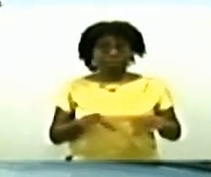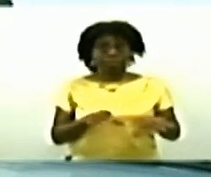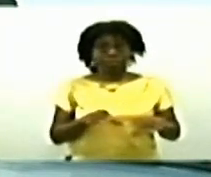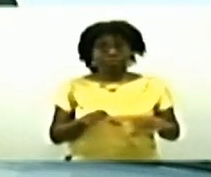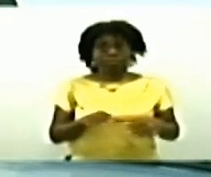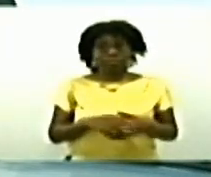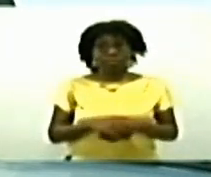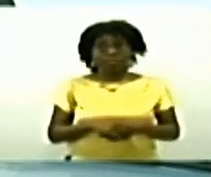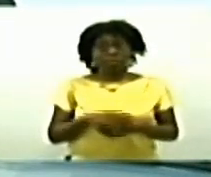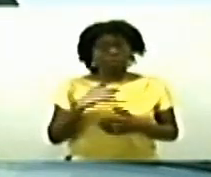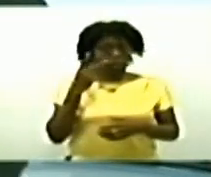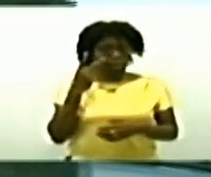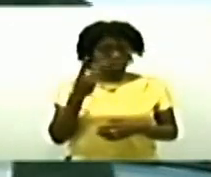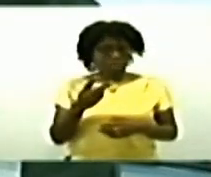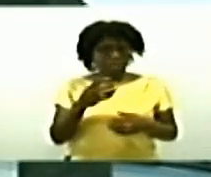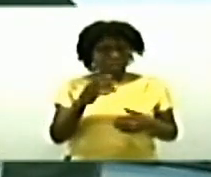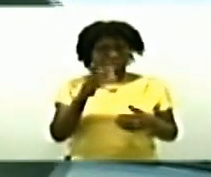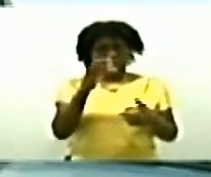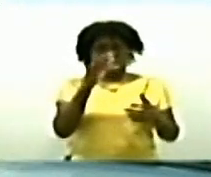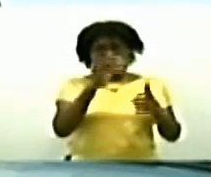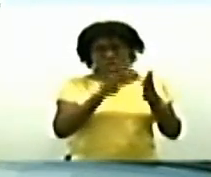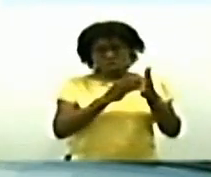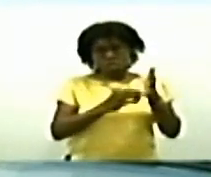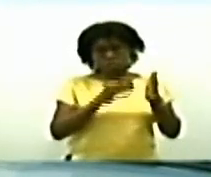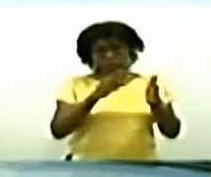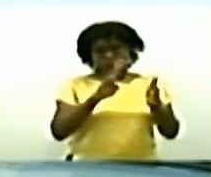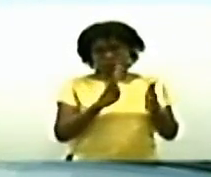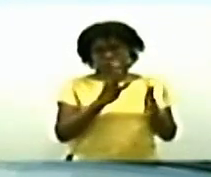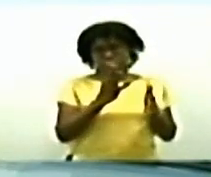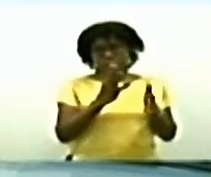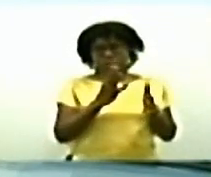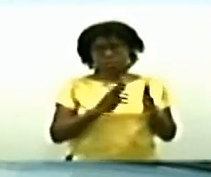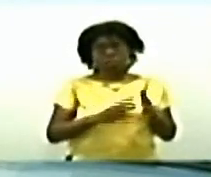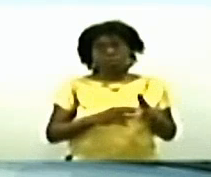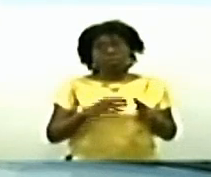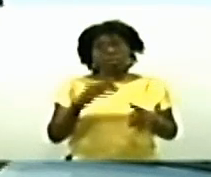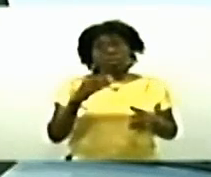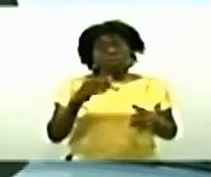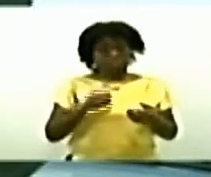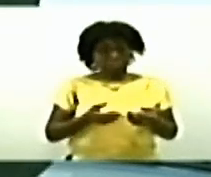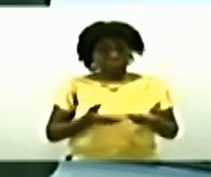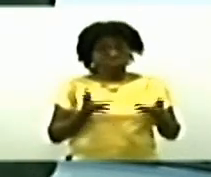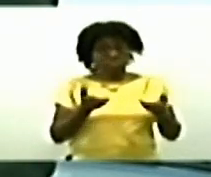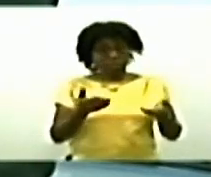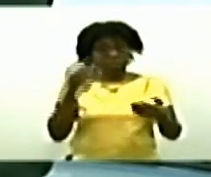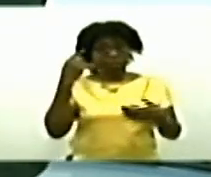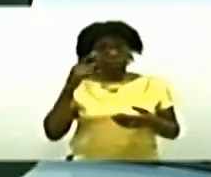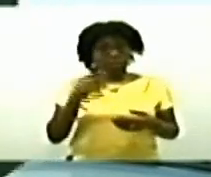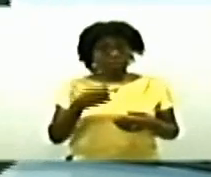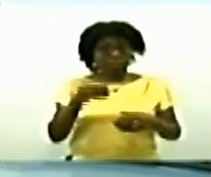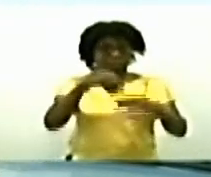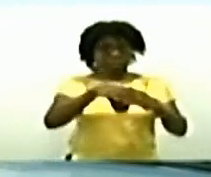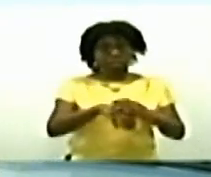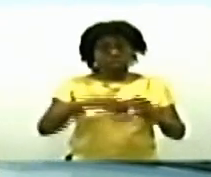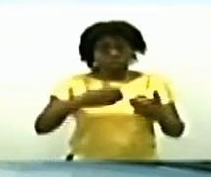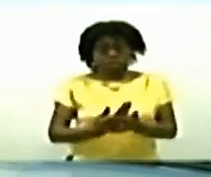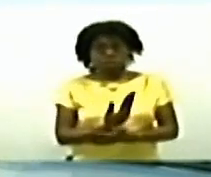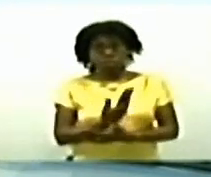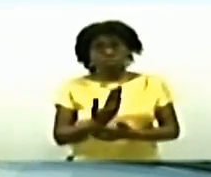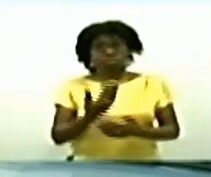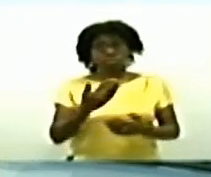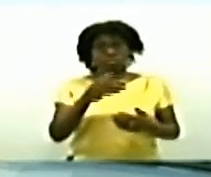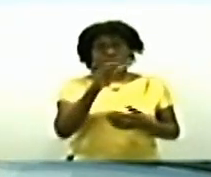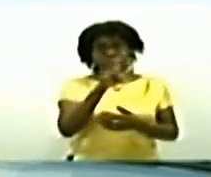looking at Clause 4, Mr. President, Clause 4 provides for the insertion of a new section, Section 3B,